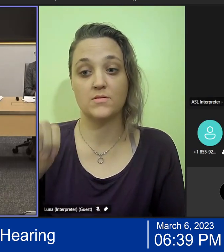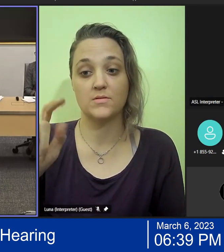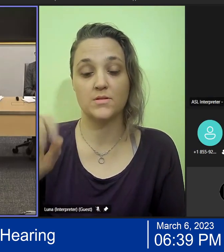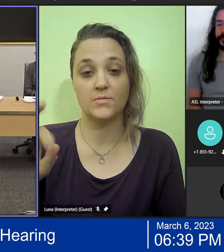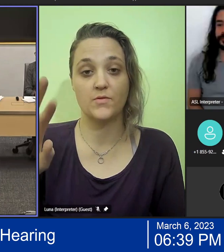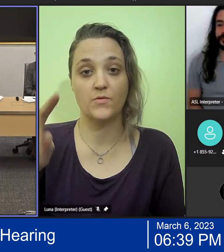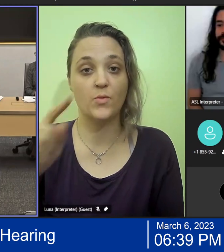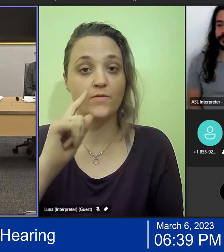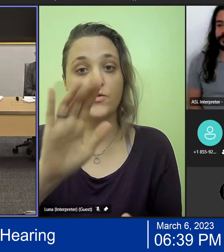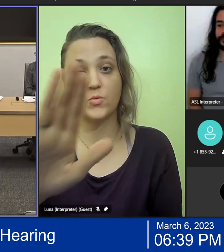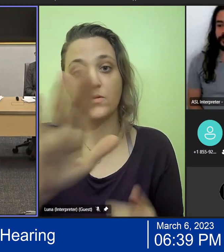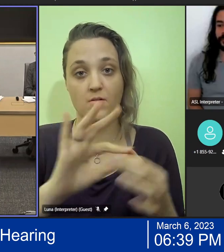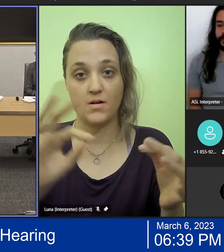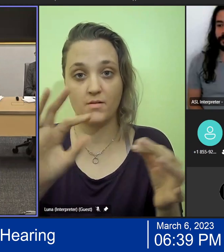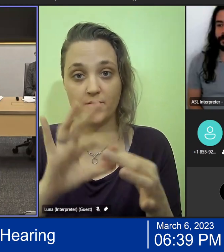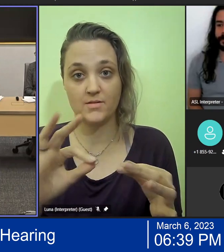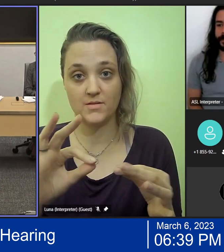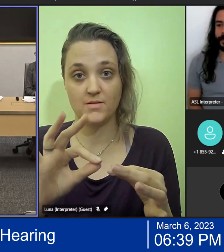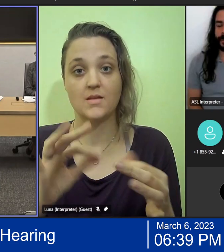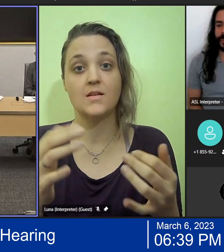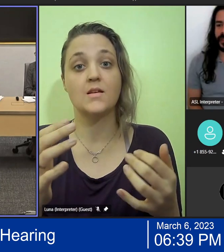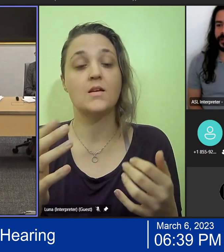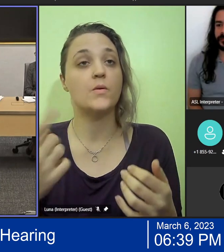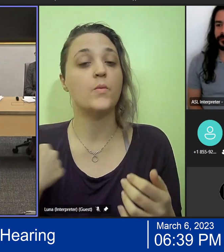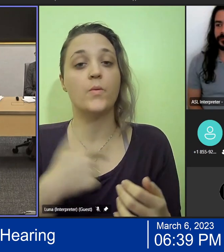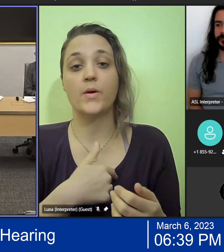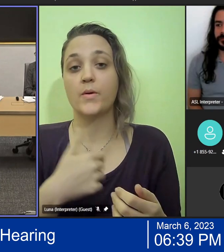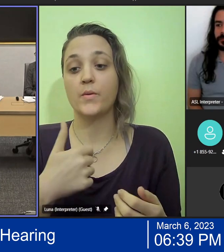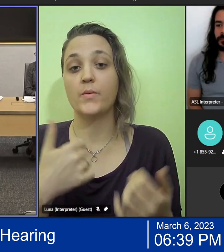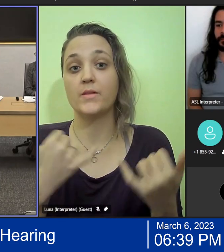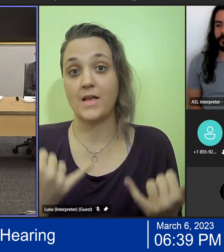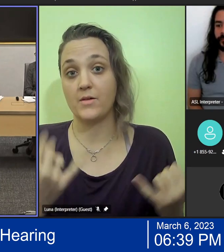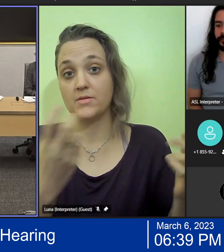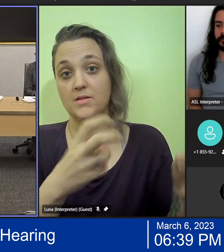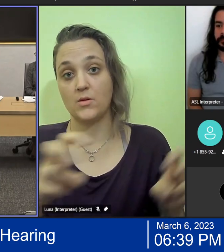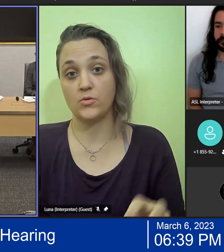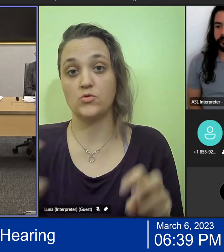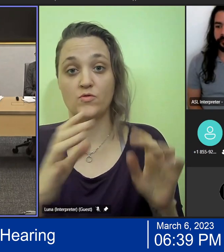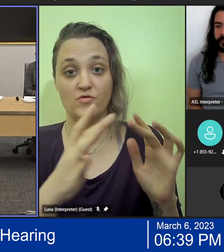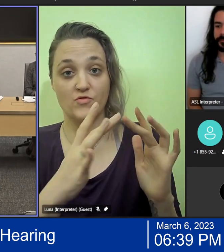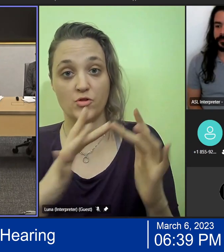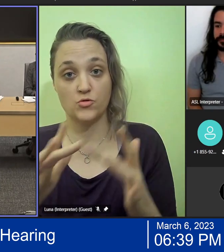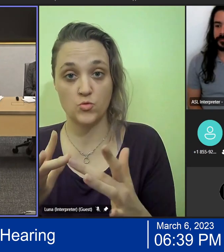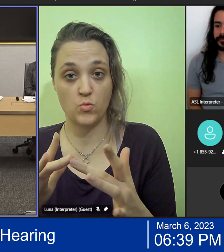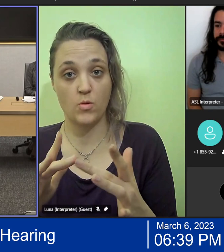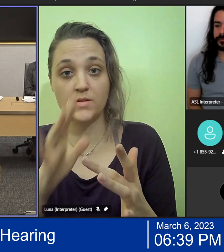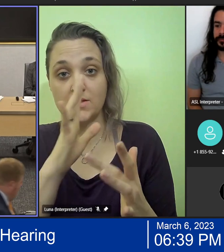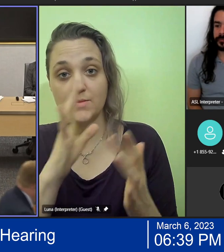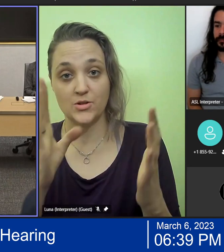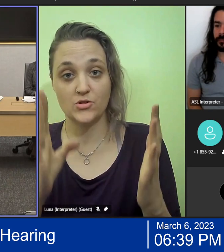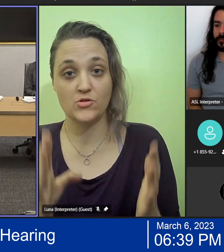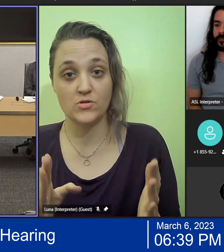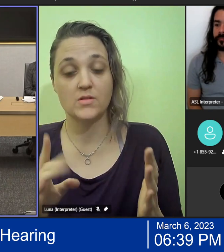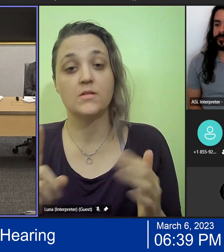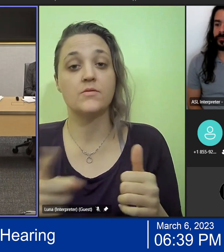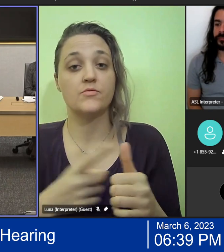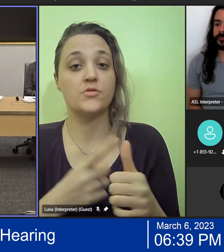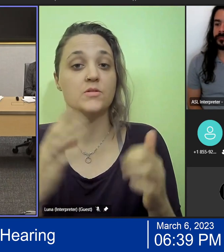Thank you, Mr. Somerfort, for those comments. We're now going to segue to our